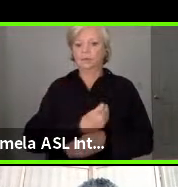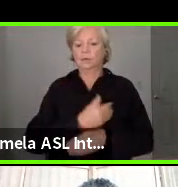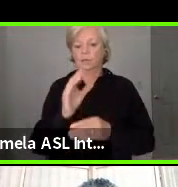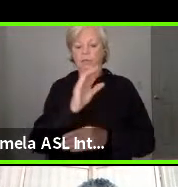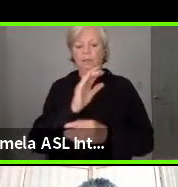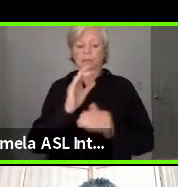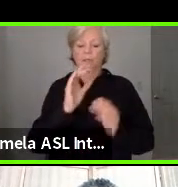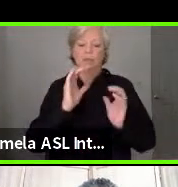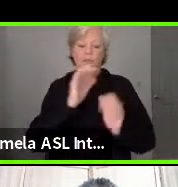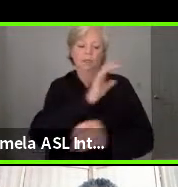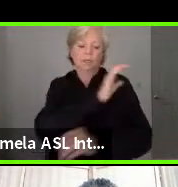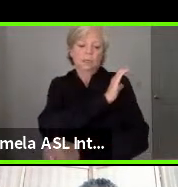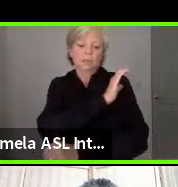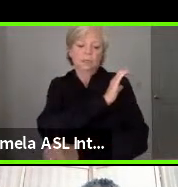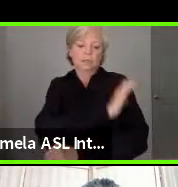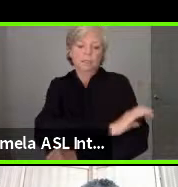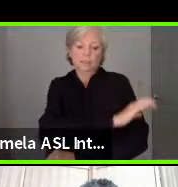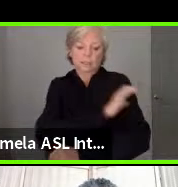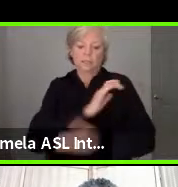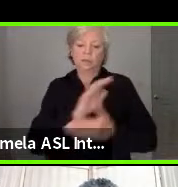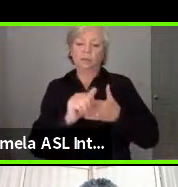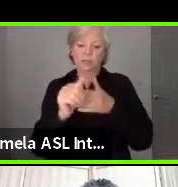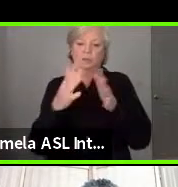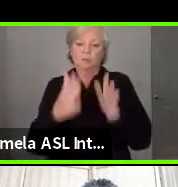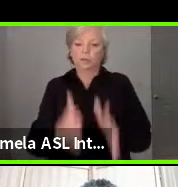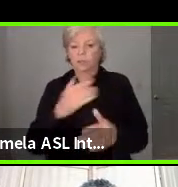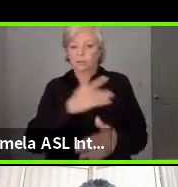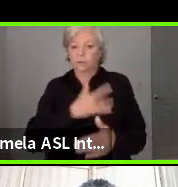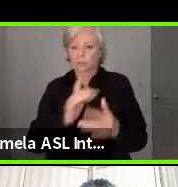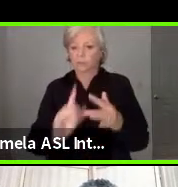really appreciate you being here today to answer these questions.